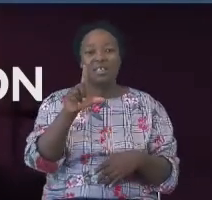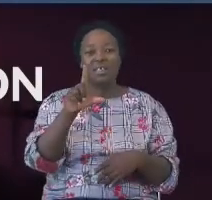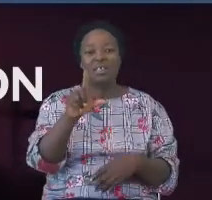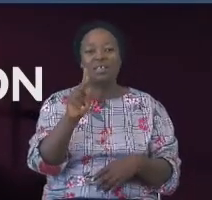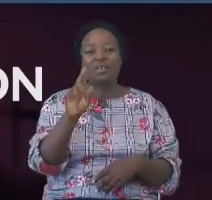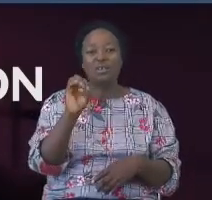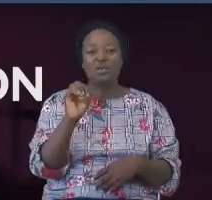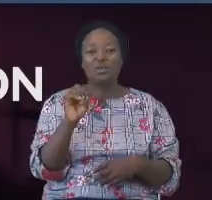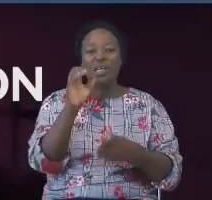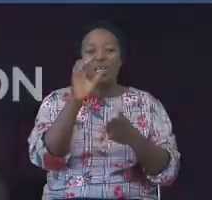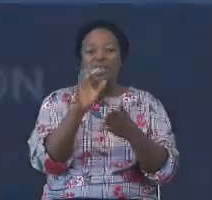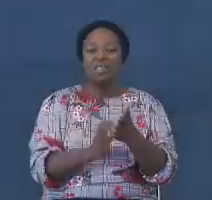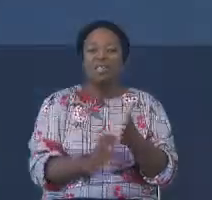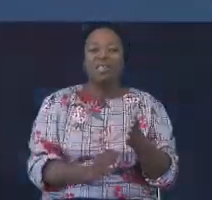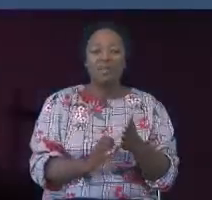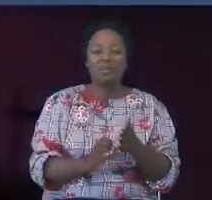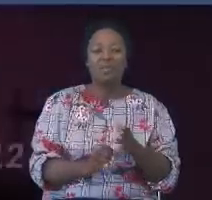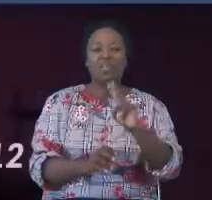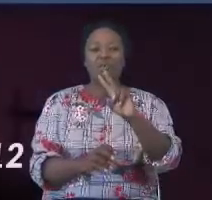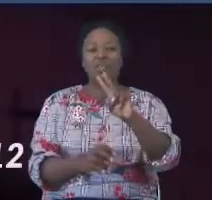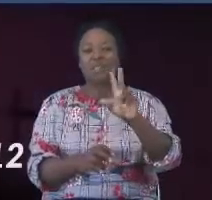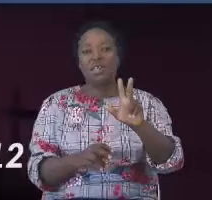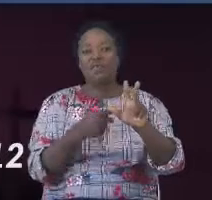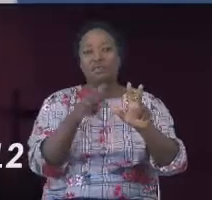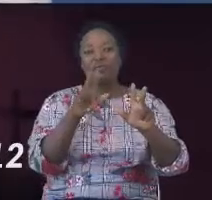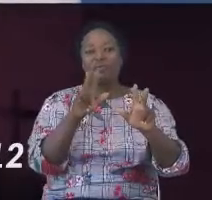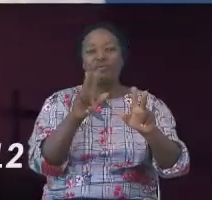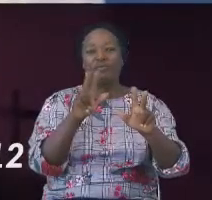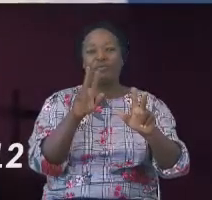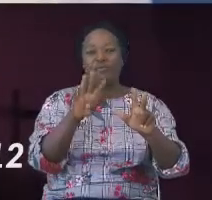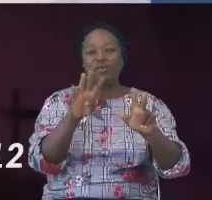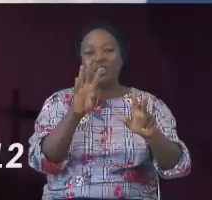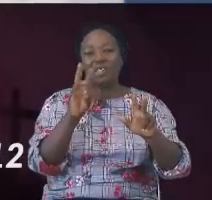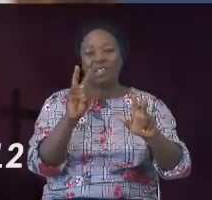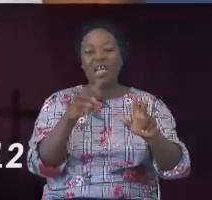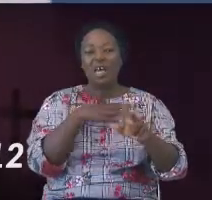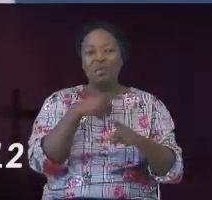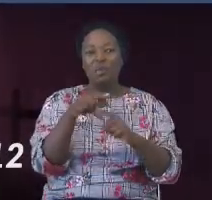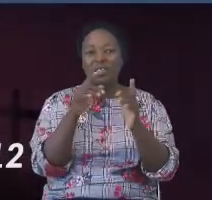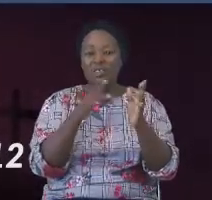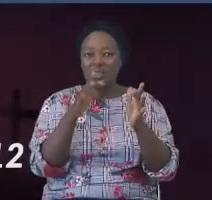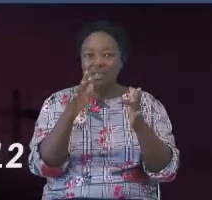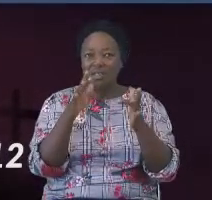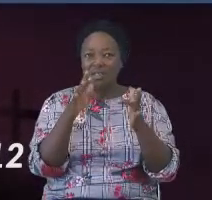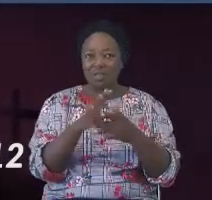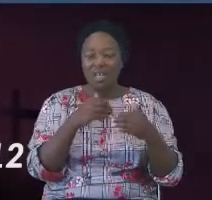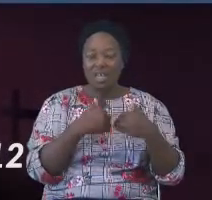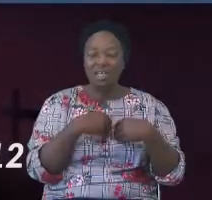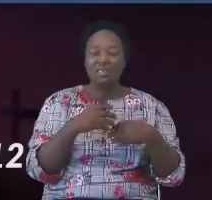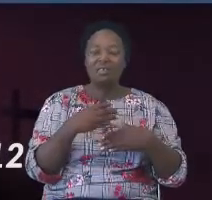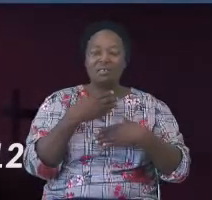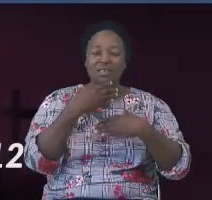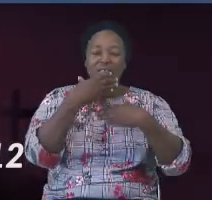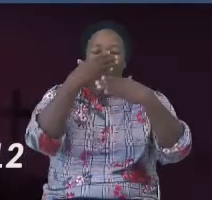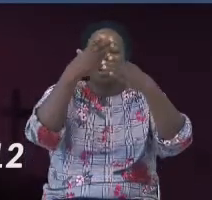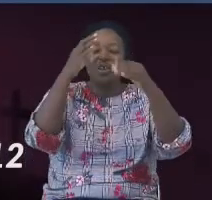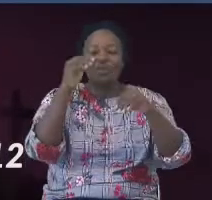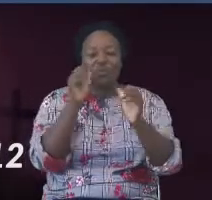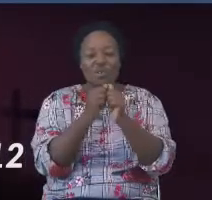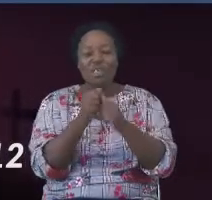23 and verse 46 and when jesus that cried with a loud